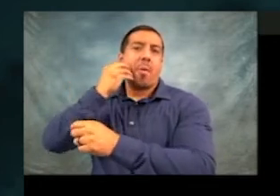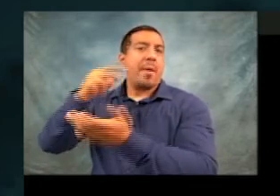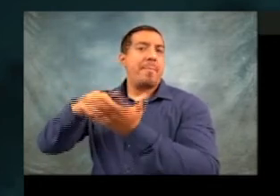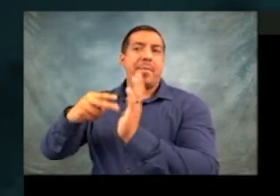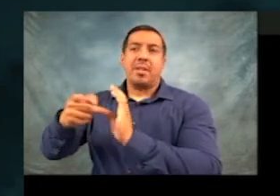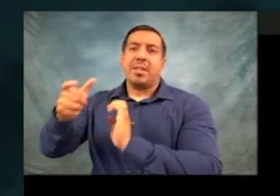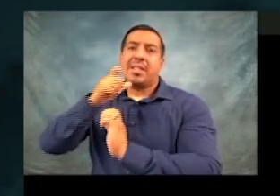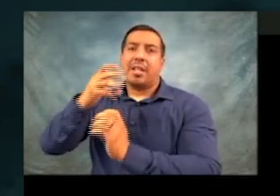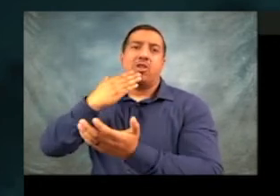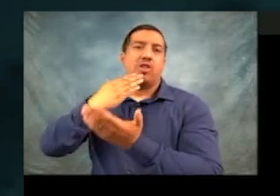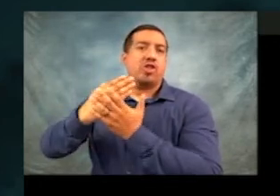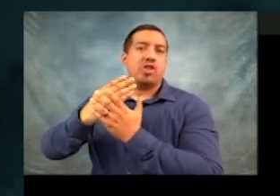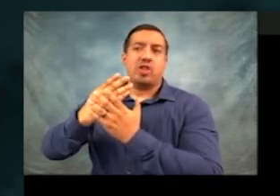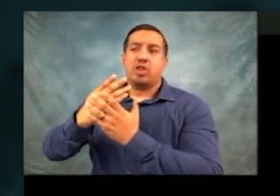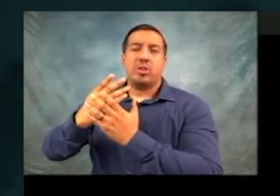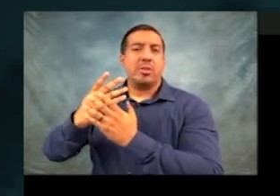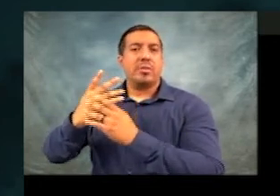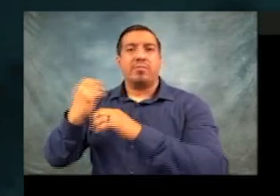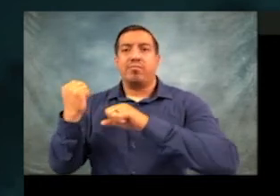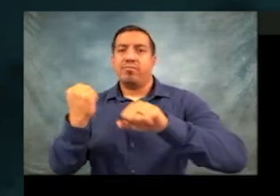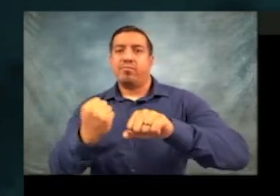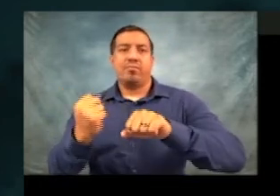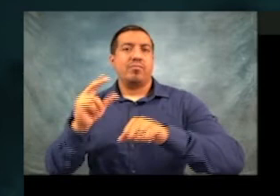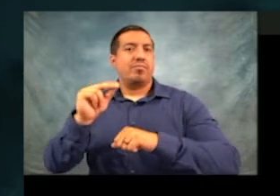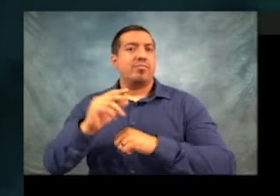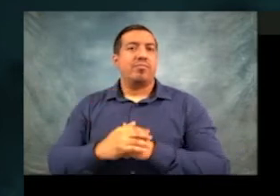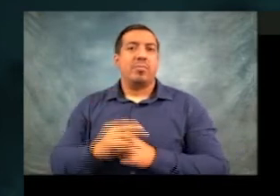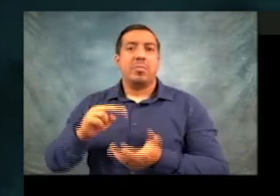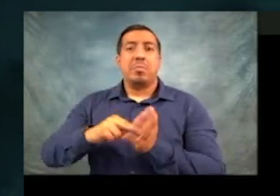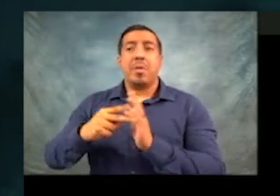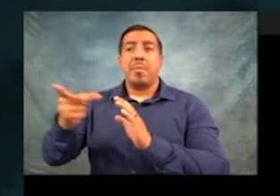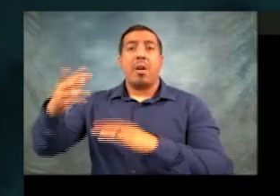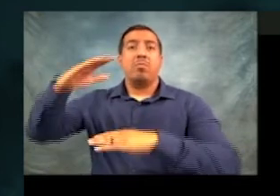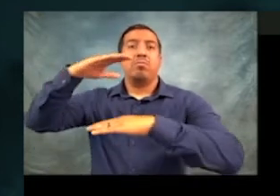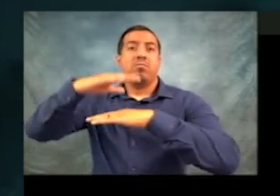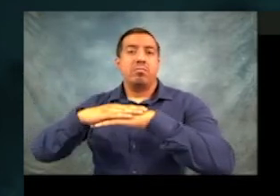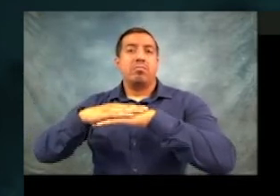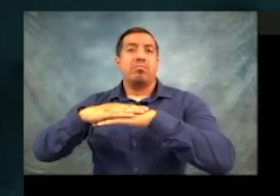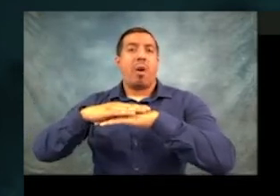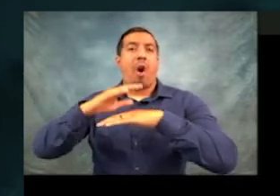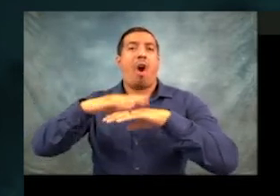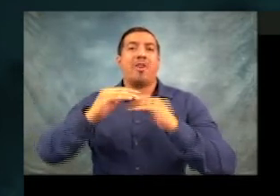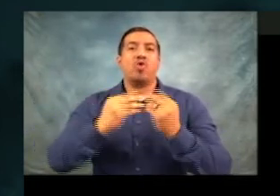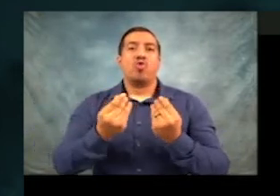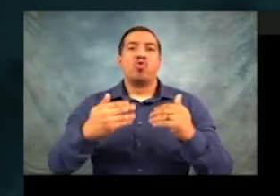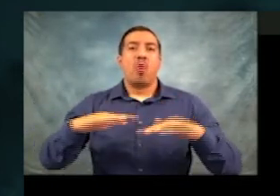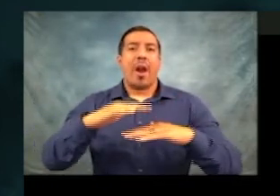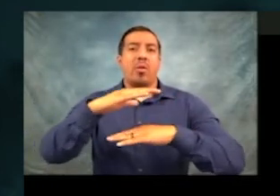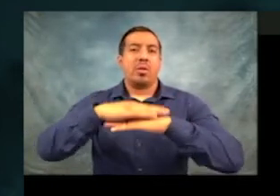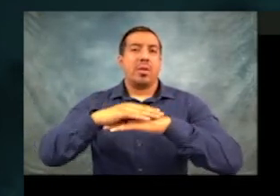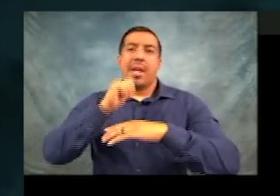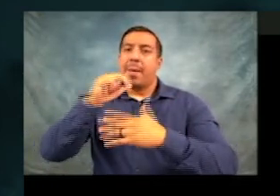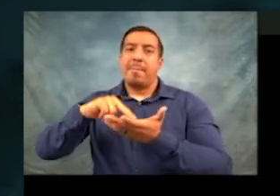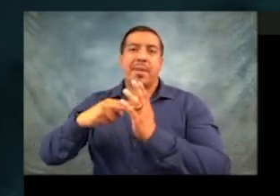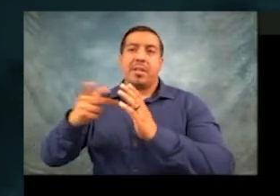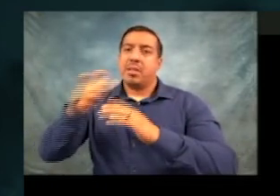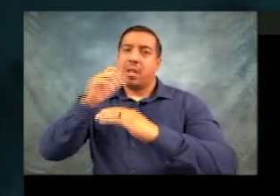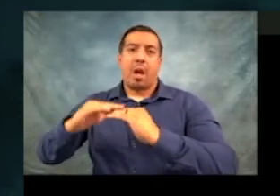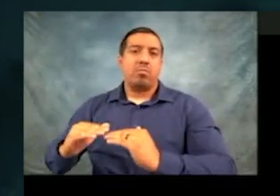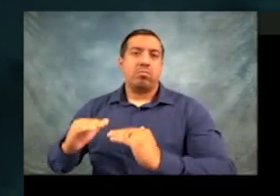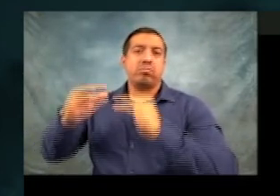stand up very well to the winds. And it also means they sit flat on the ground. They're not elevated, which means they would have been completely